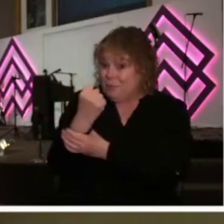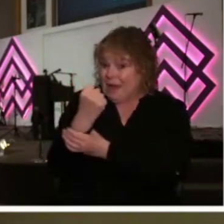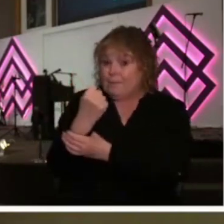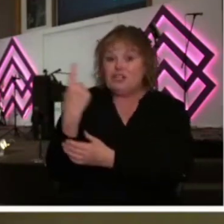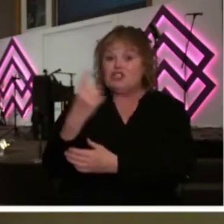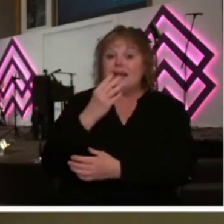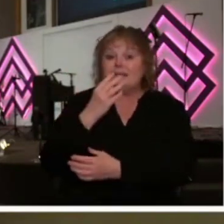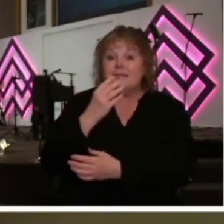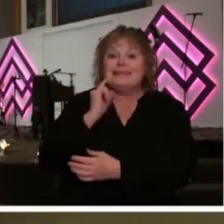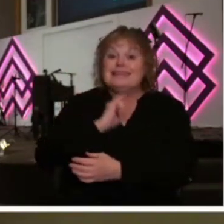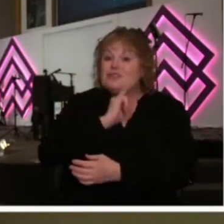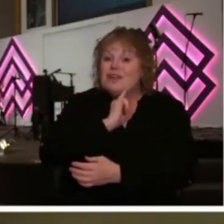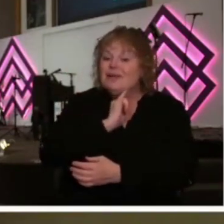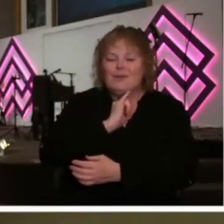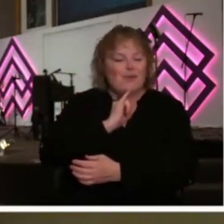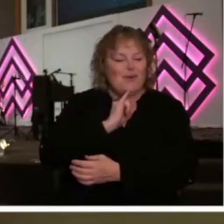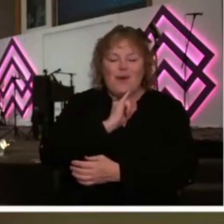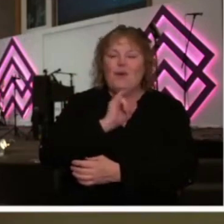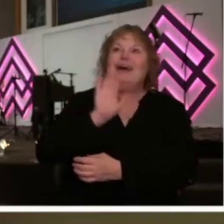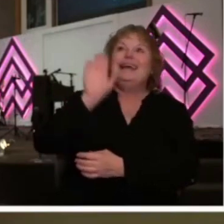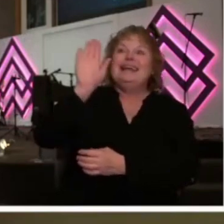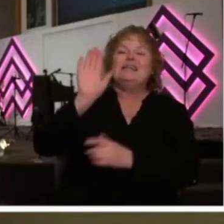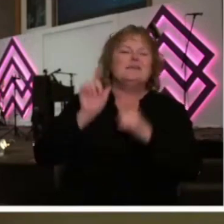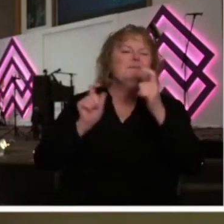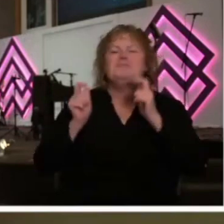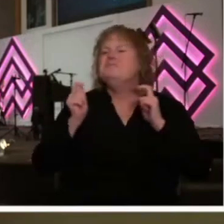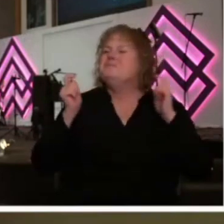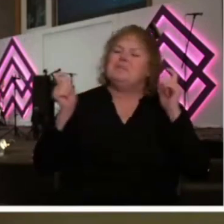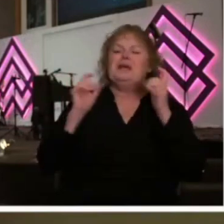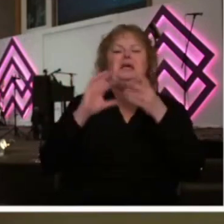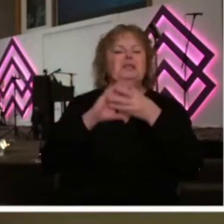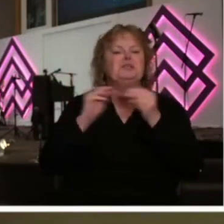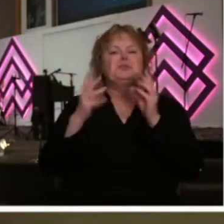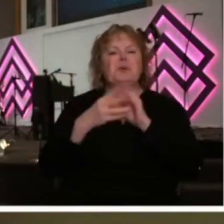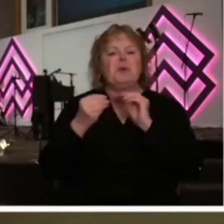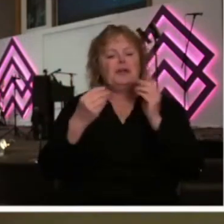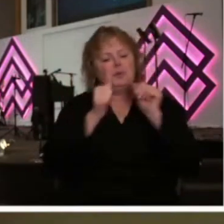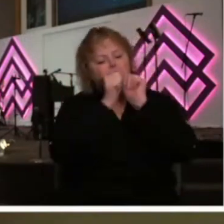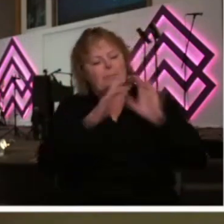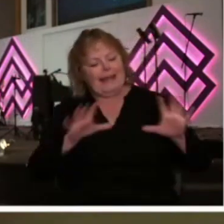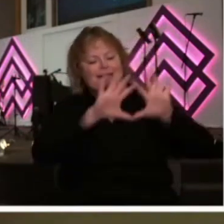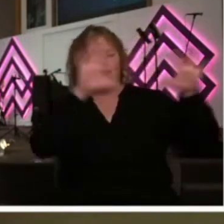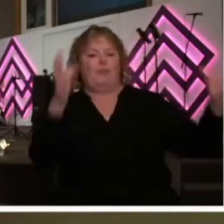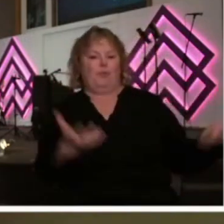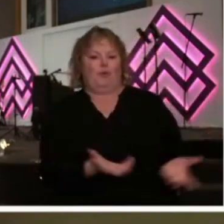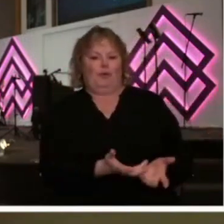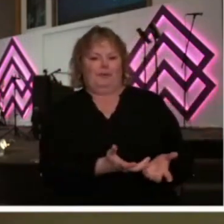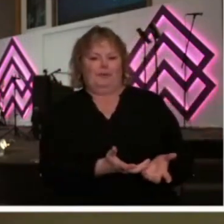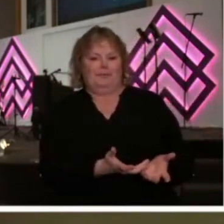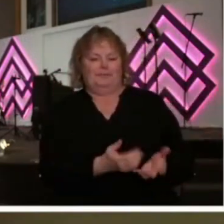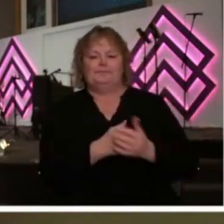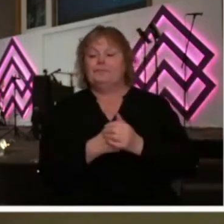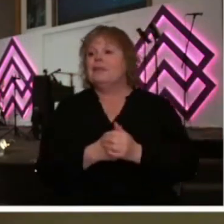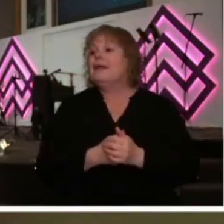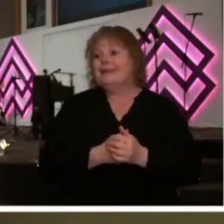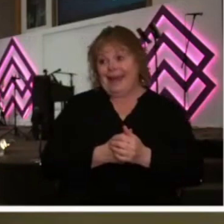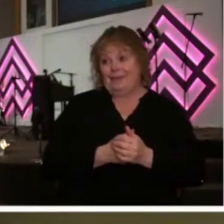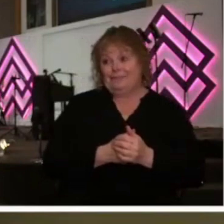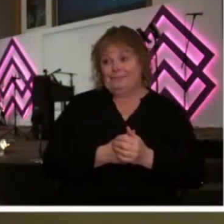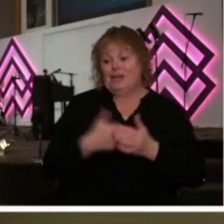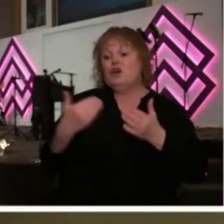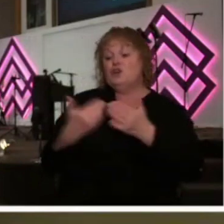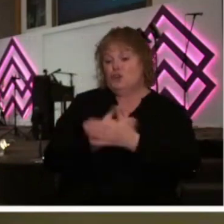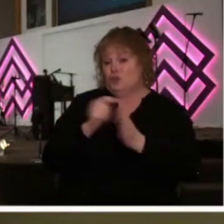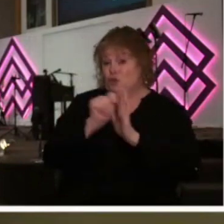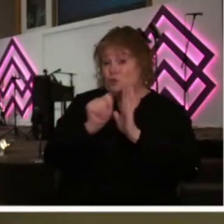Israel, but it's about the great big story of God who's coming to bless the world. Now, if there's one New Testament passage of